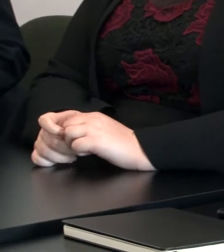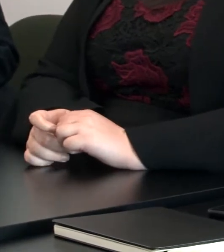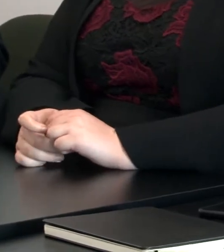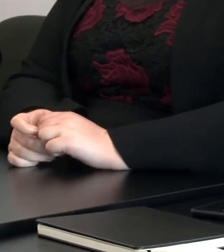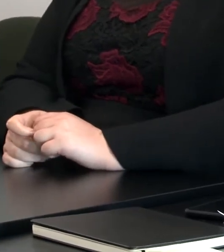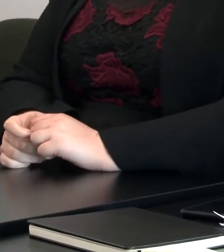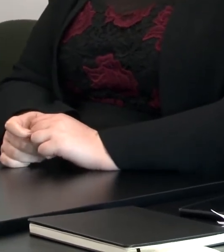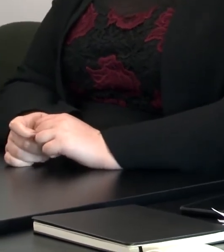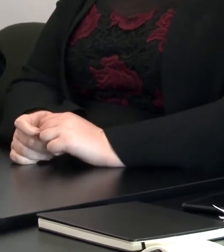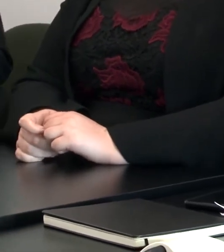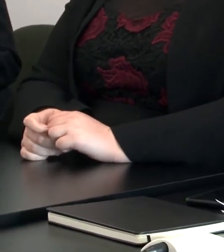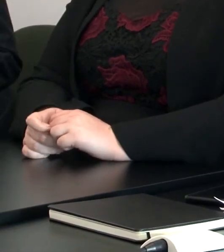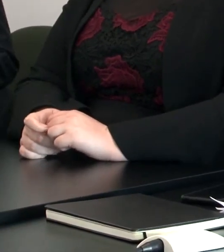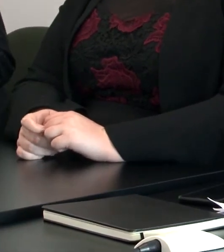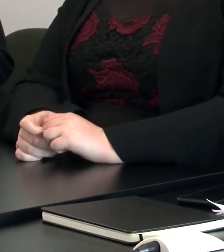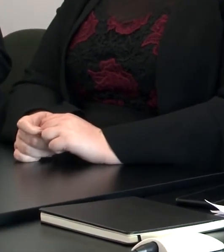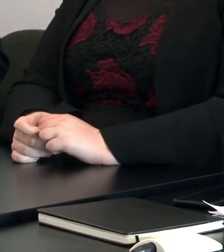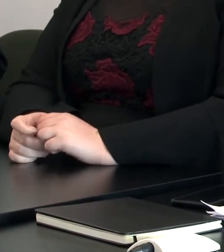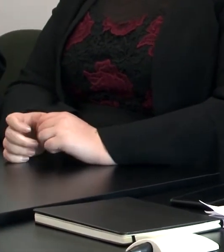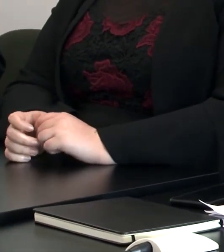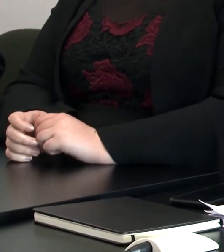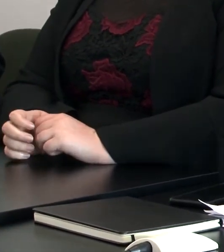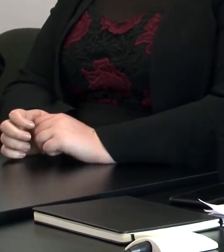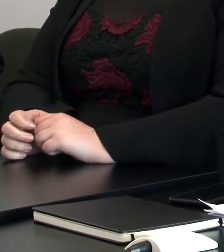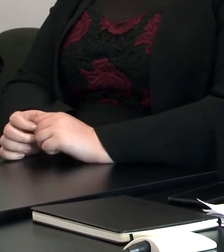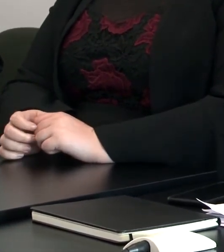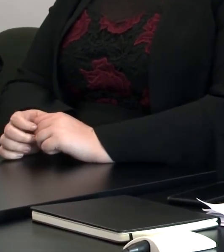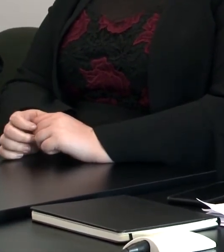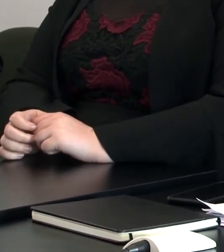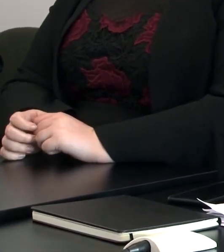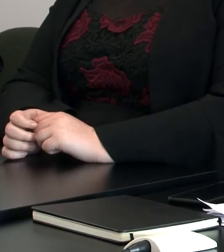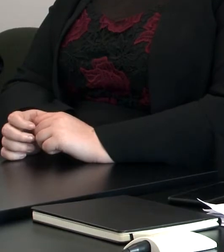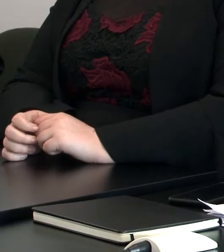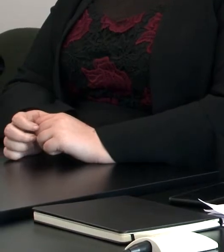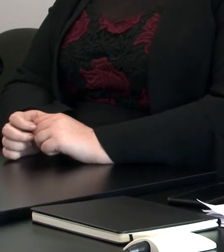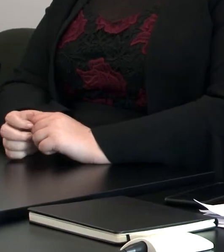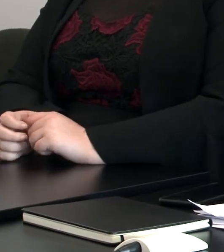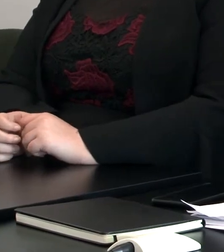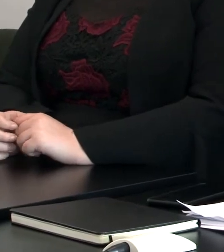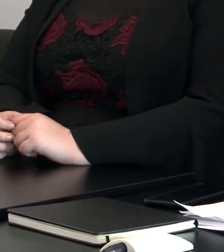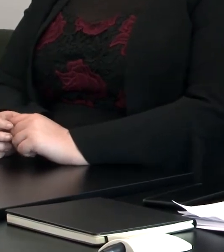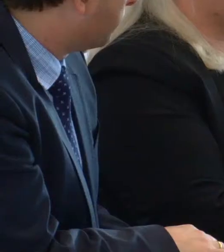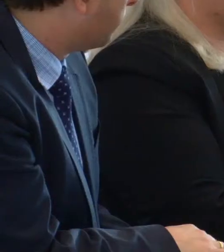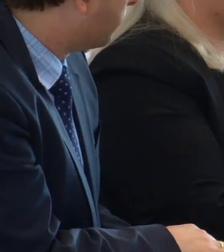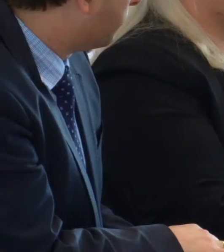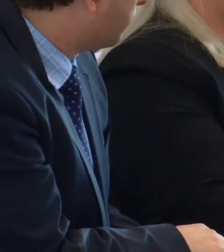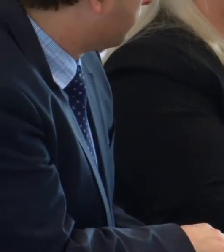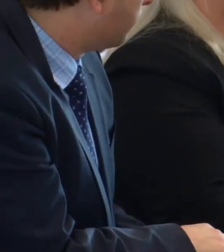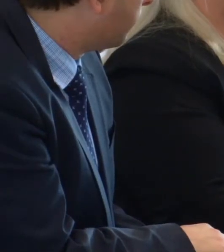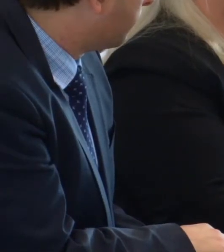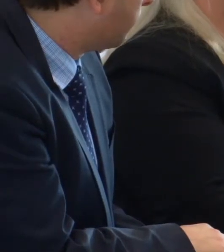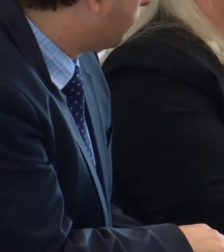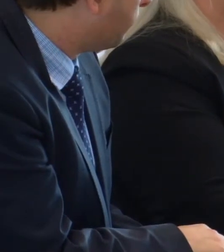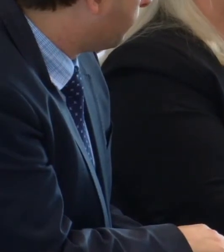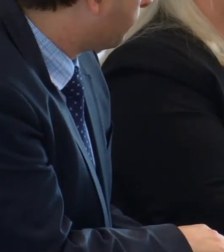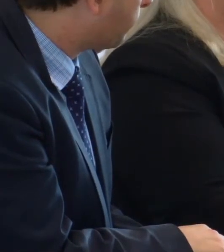I guess now you've been confronted with a few different issues in regards to journalism and disabilities. And I'm just going to put one